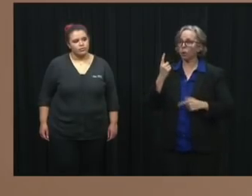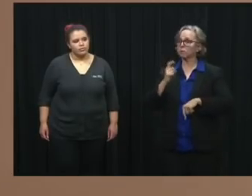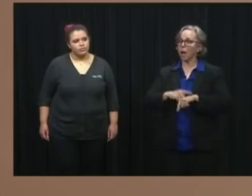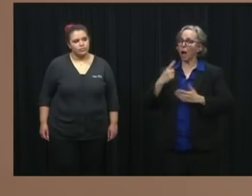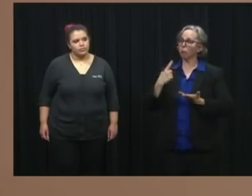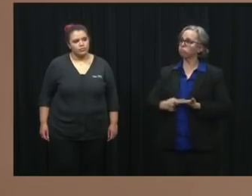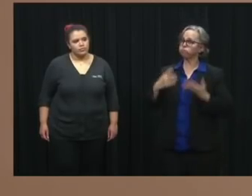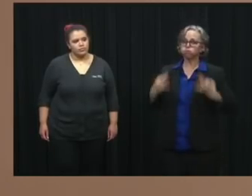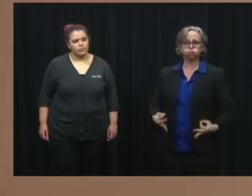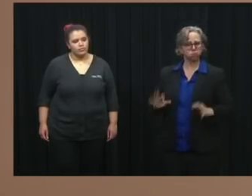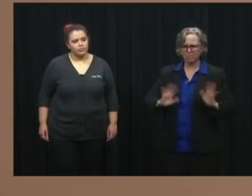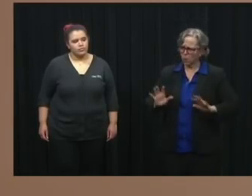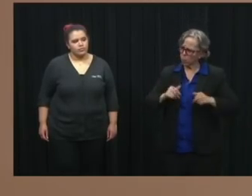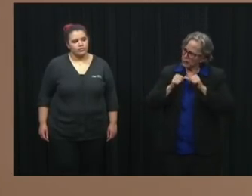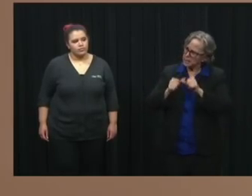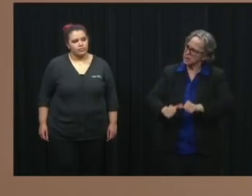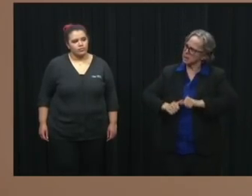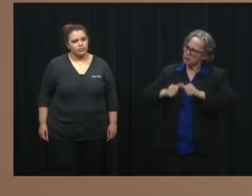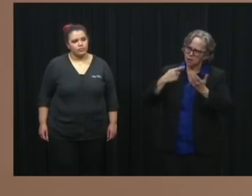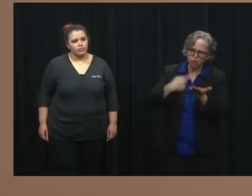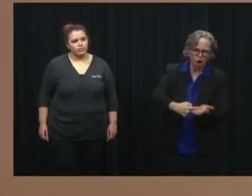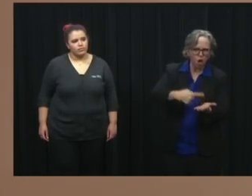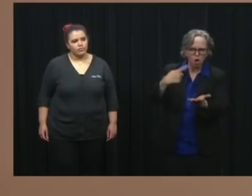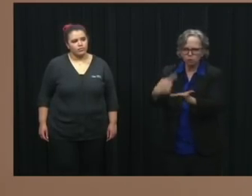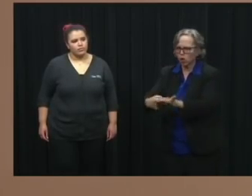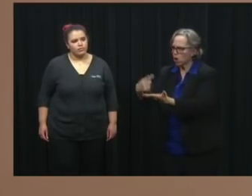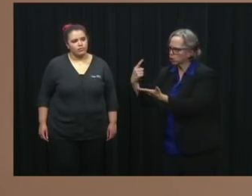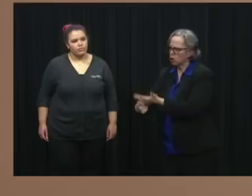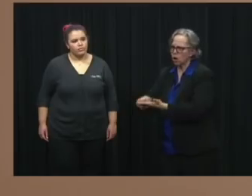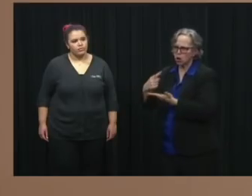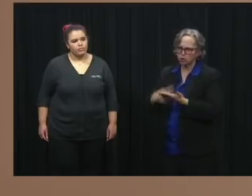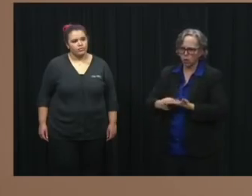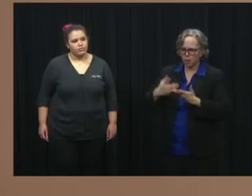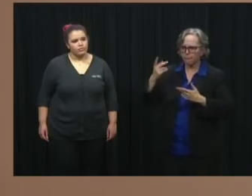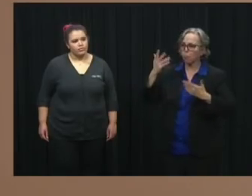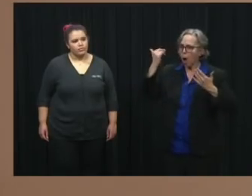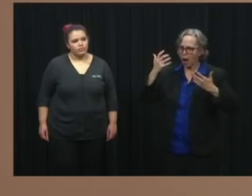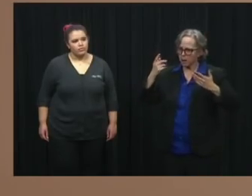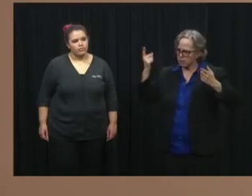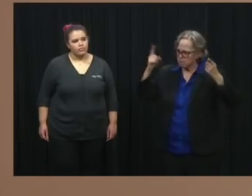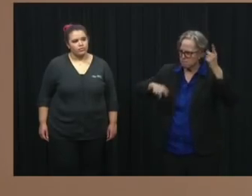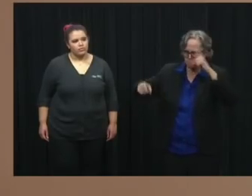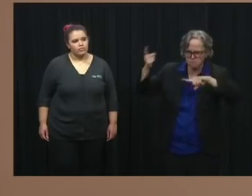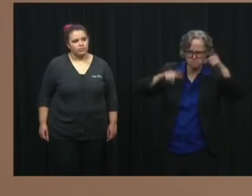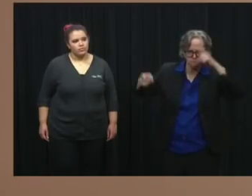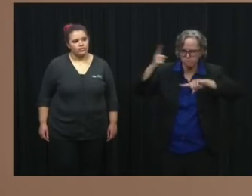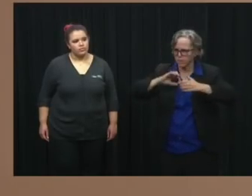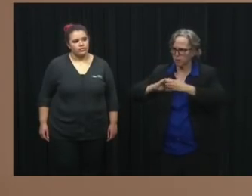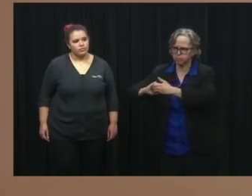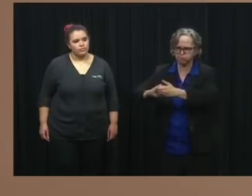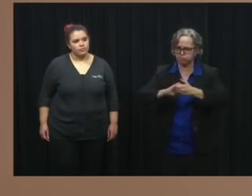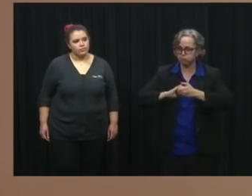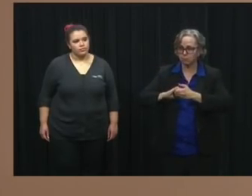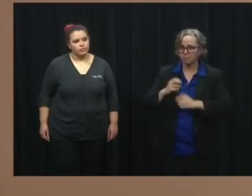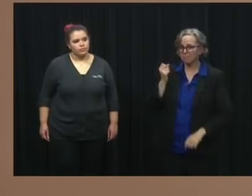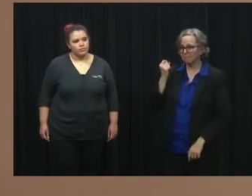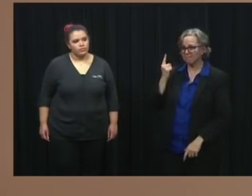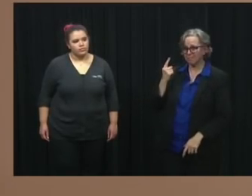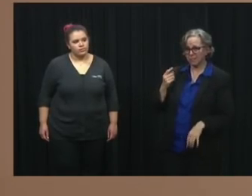do address more in a collective way. And it's really, really important that we have those hard